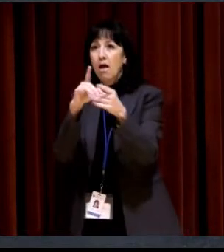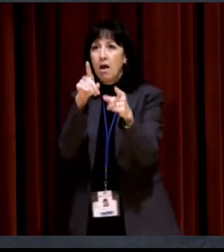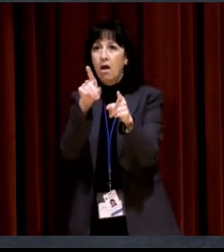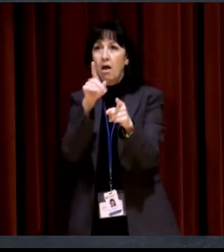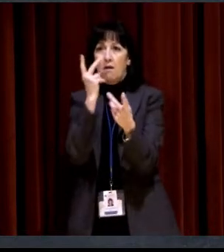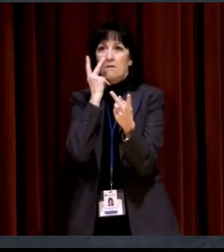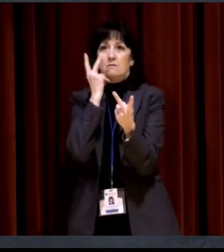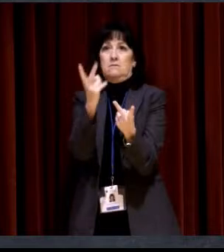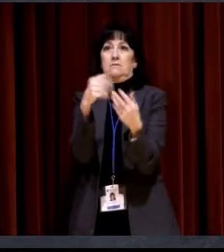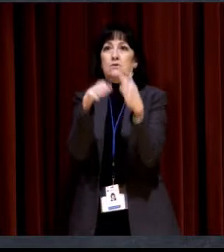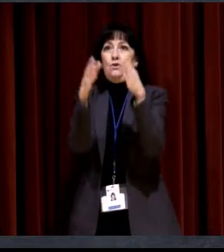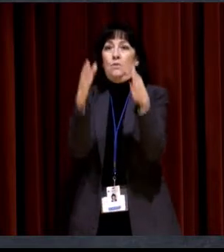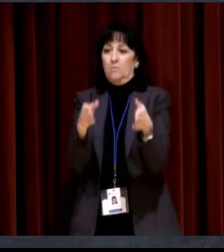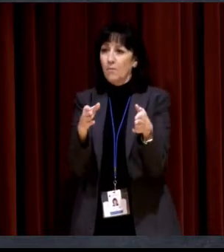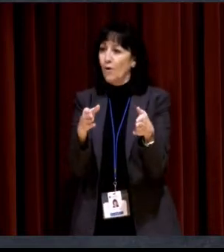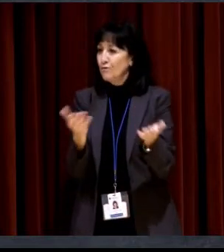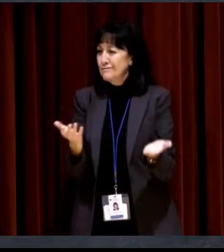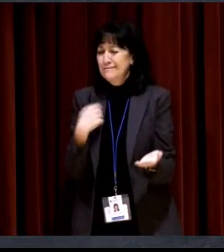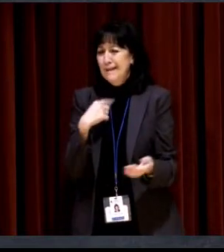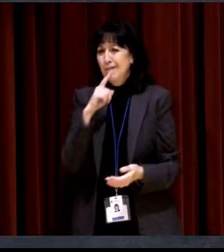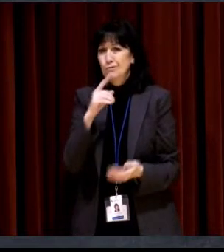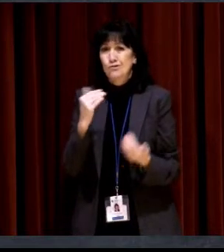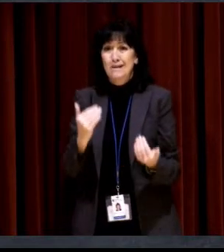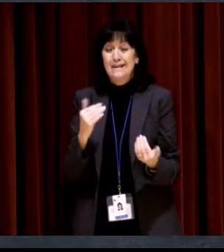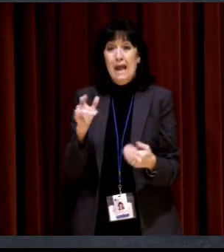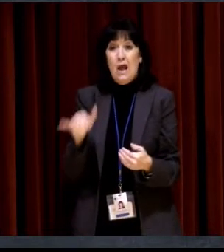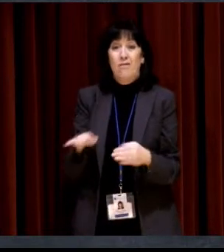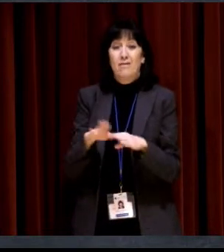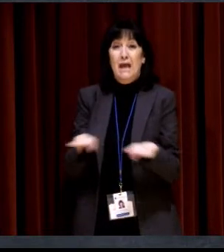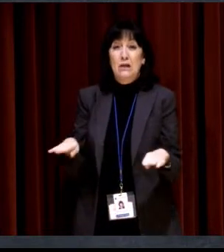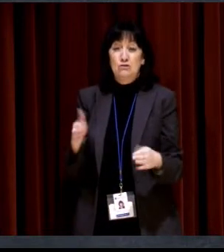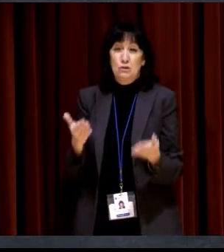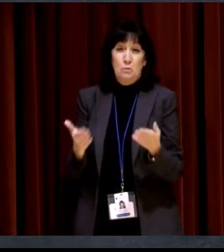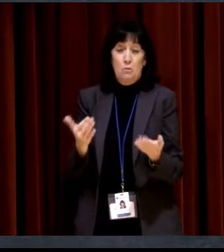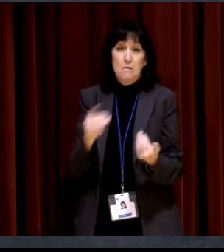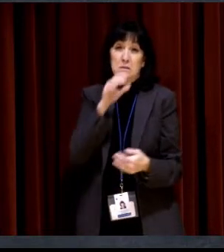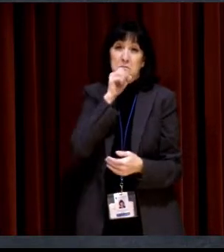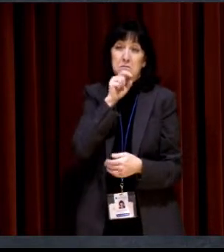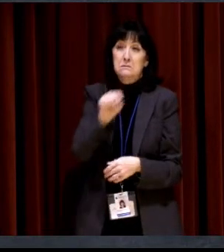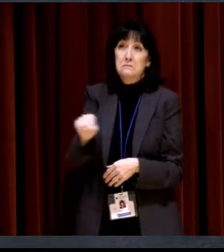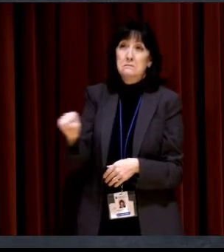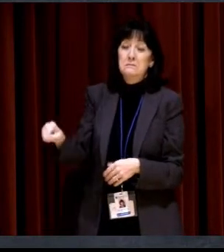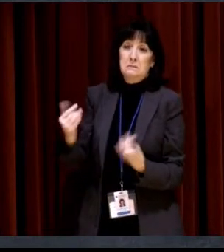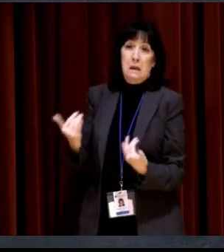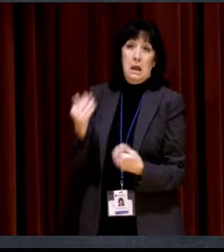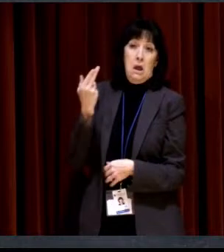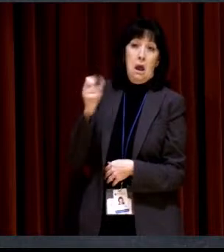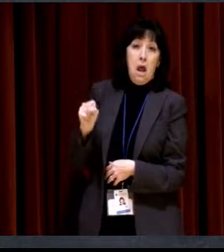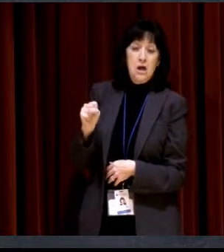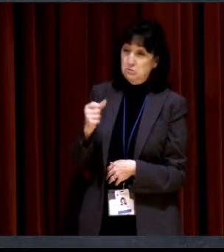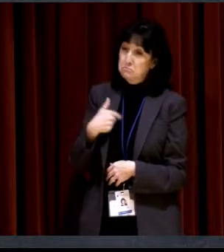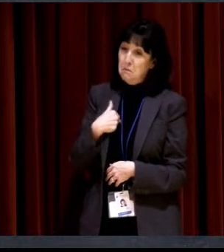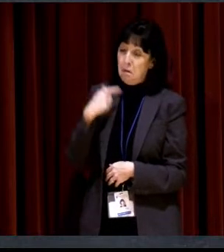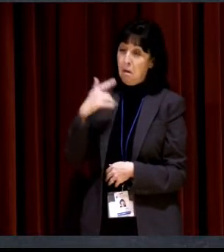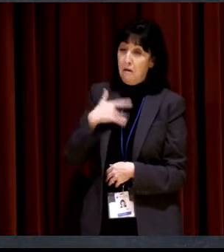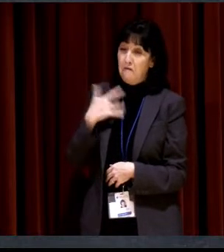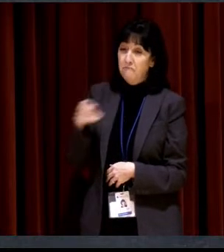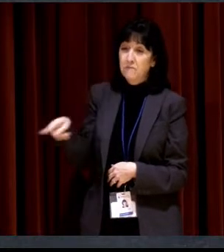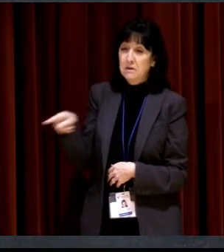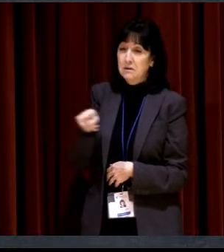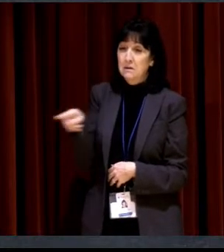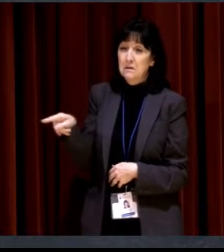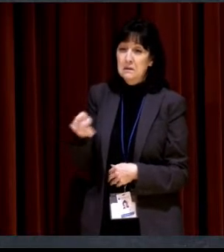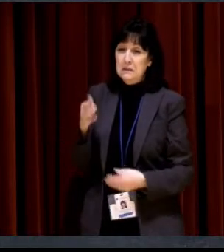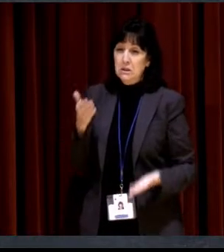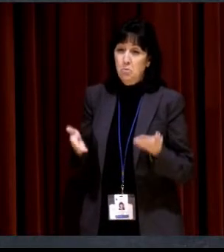probably are now in middle school or maybe beginning high school. They probably remember that. I would remove the